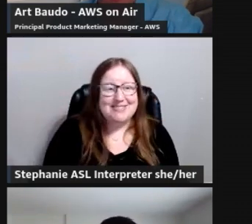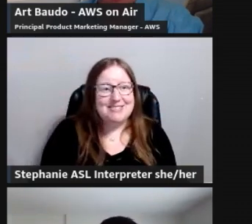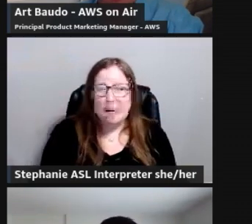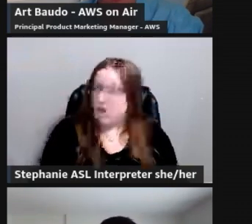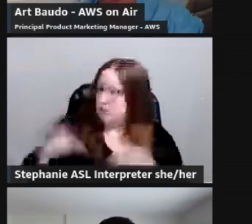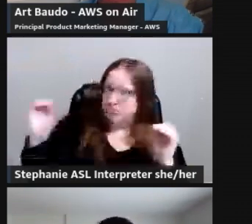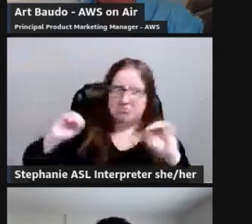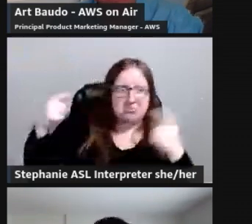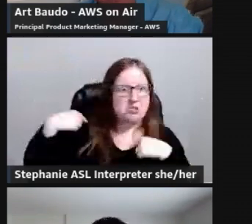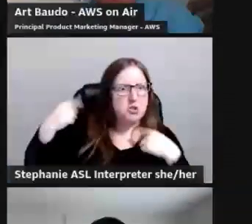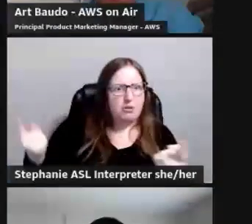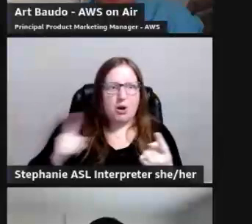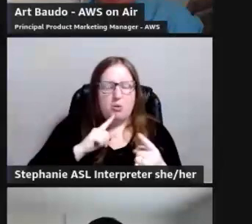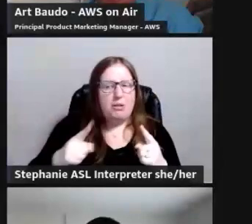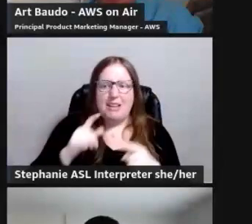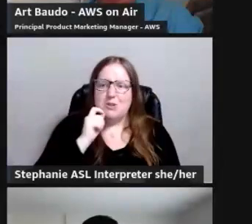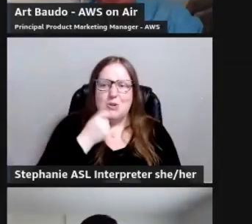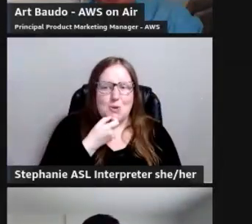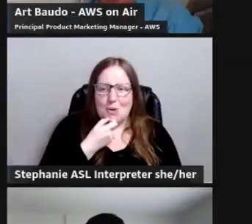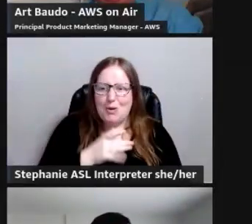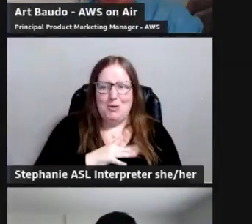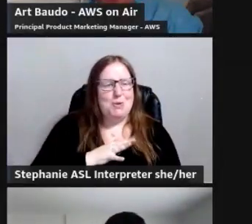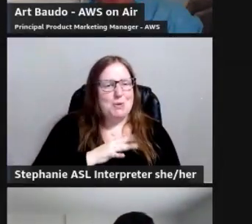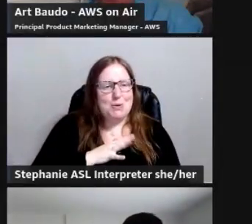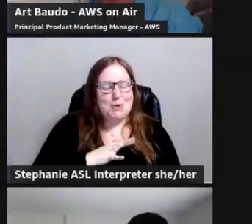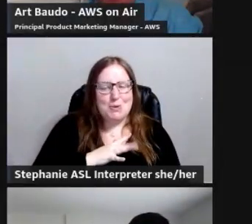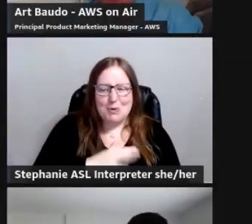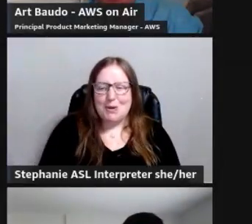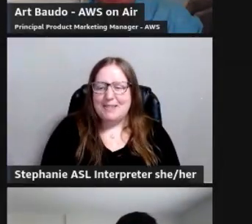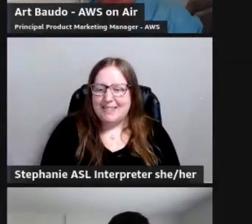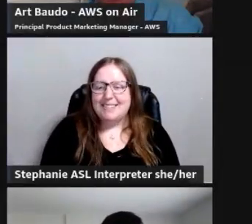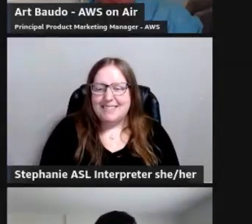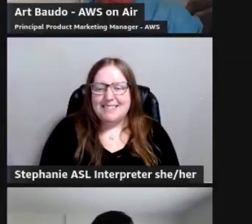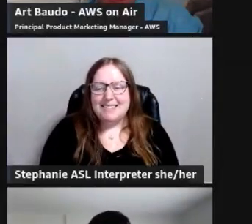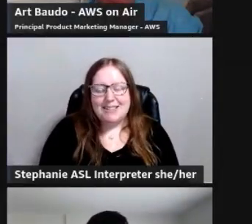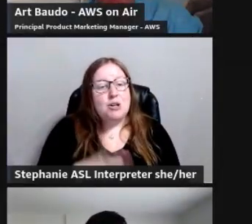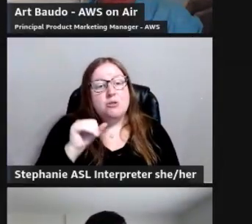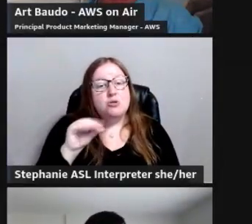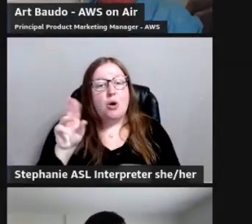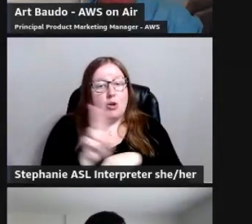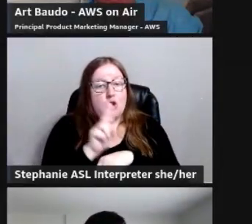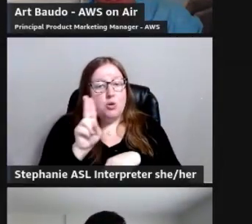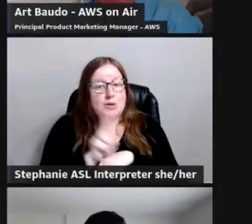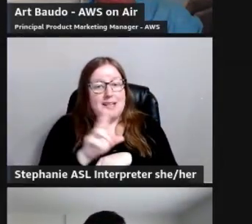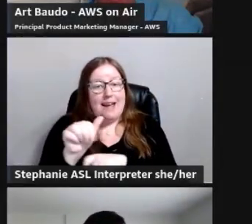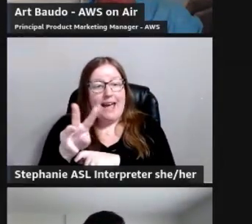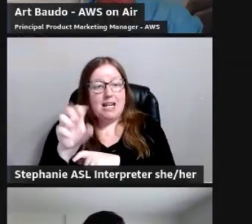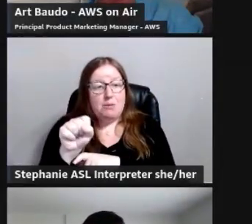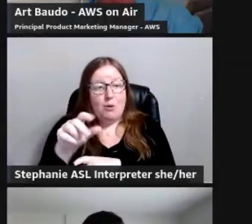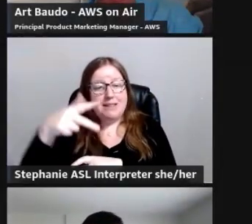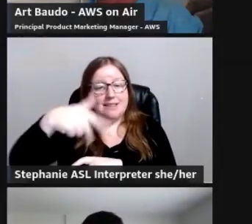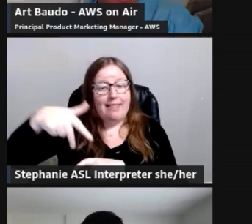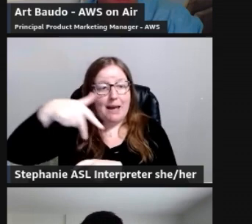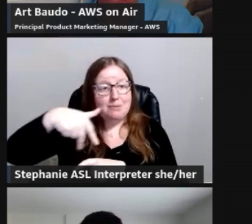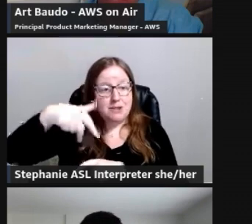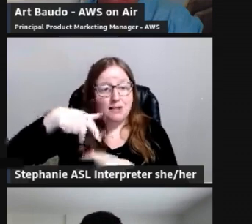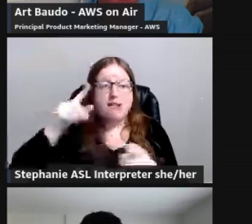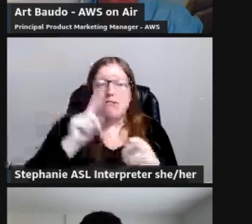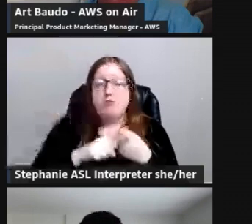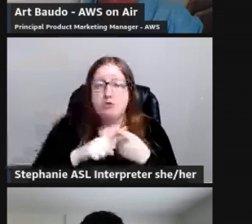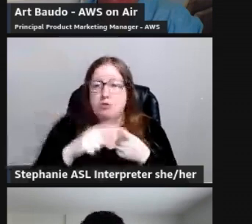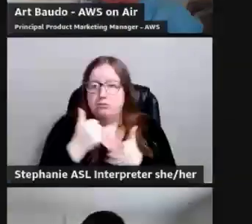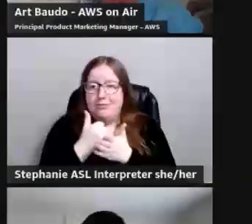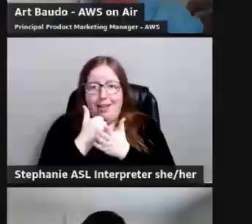so far I think it's pretty cool here, what we've put up here. So using kind of AWS Lambda to kind of